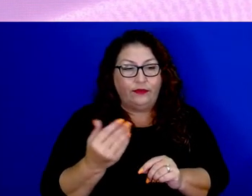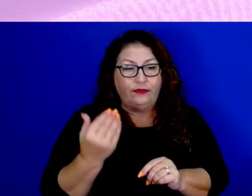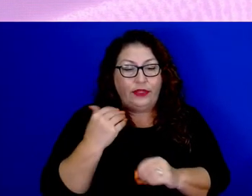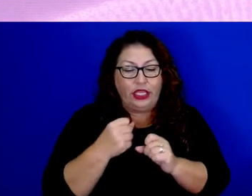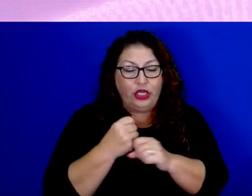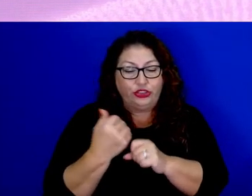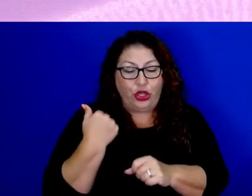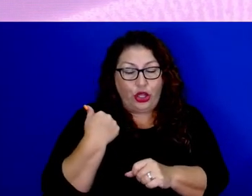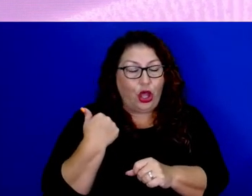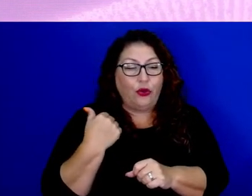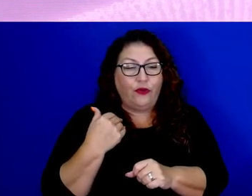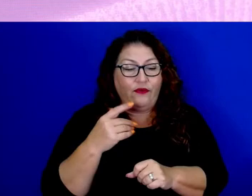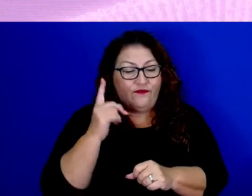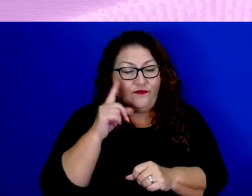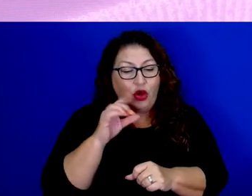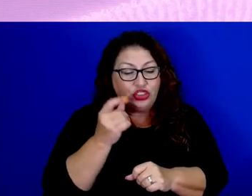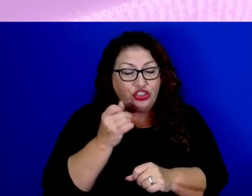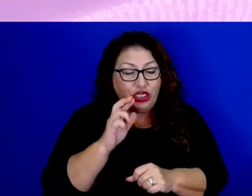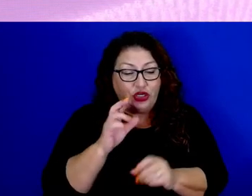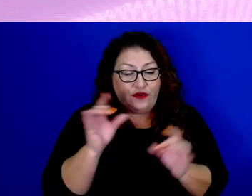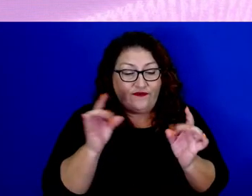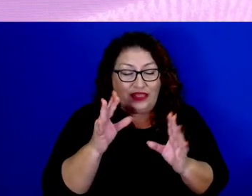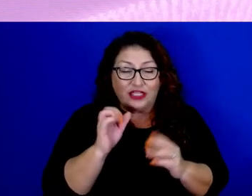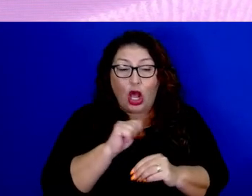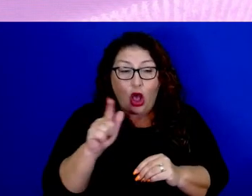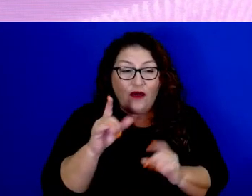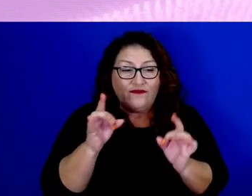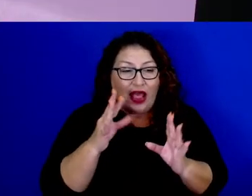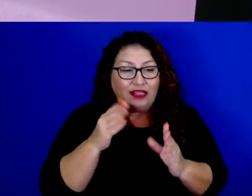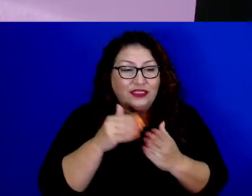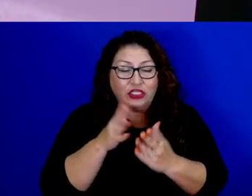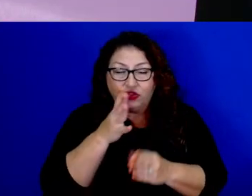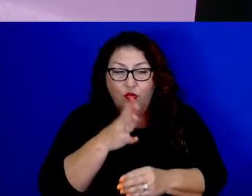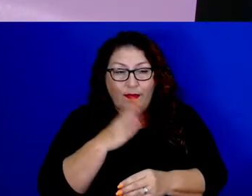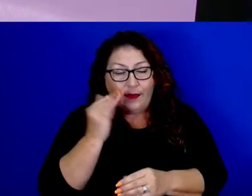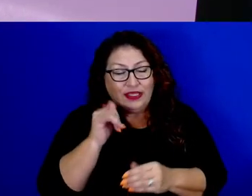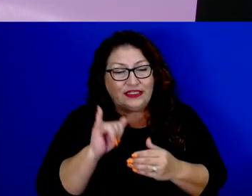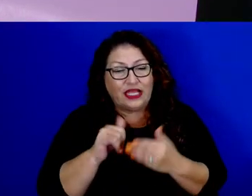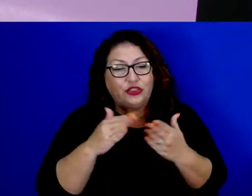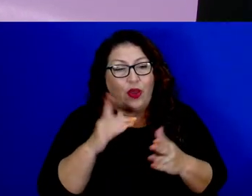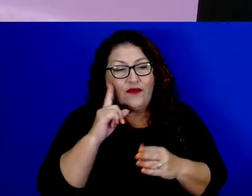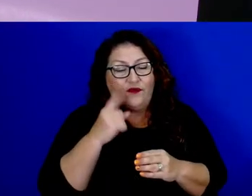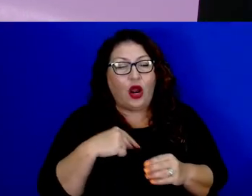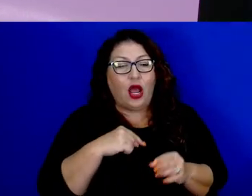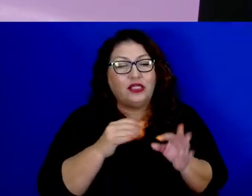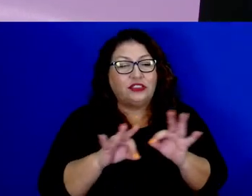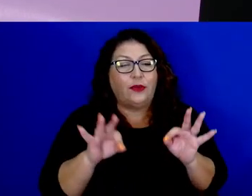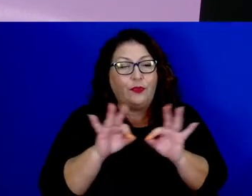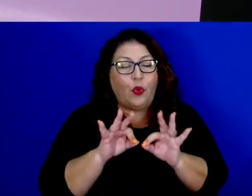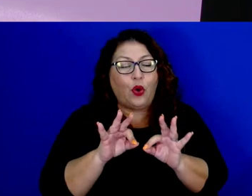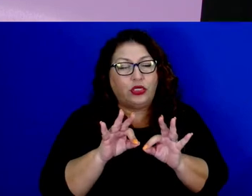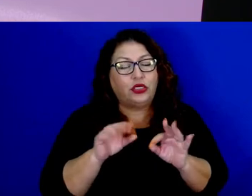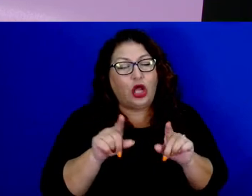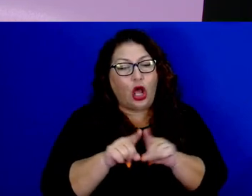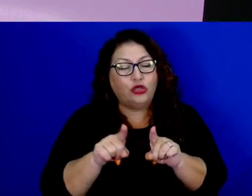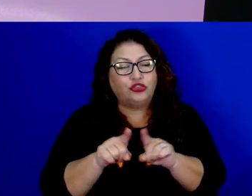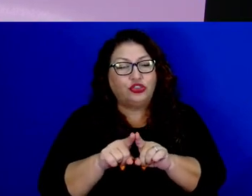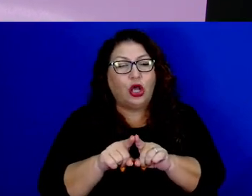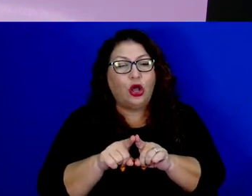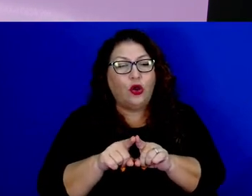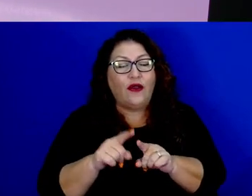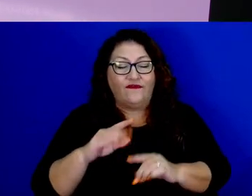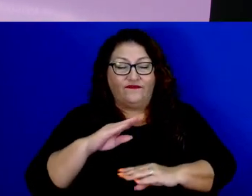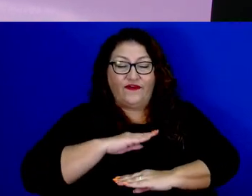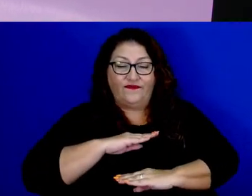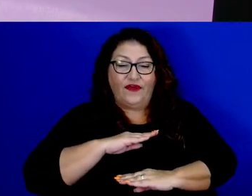to all violence against women, because it's a way for us very important to also fulfill the Istanbul Convention,